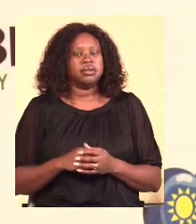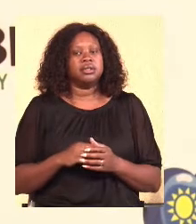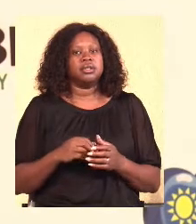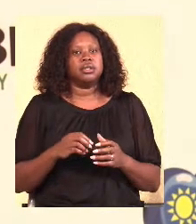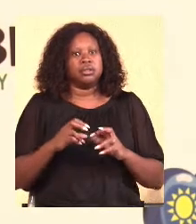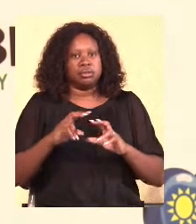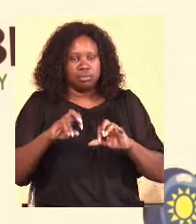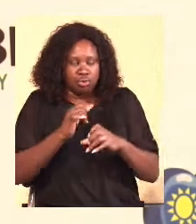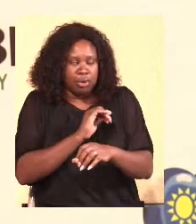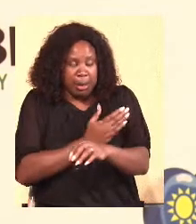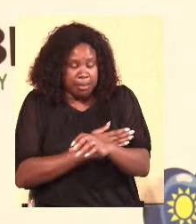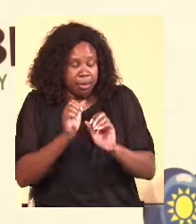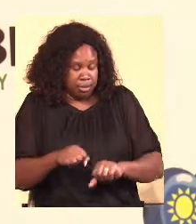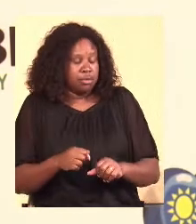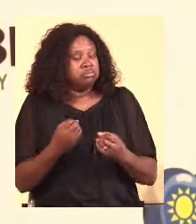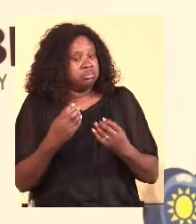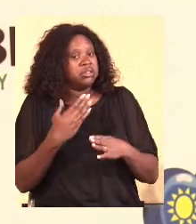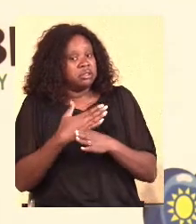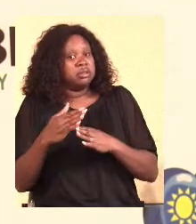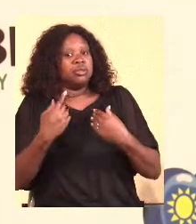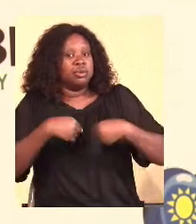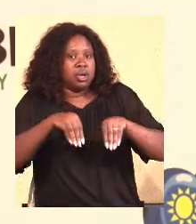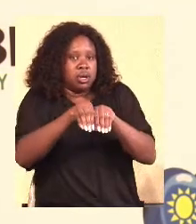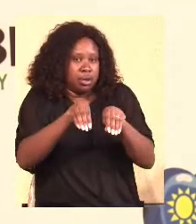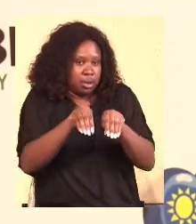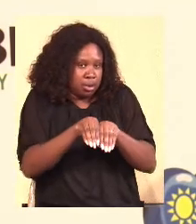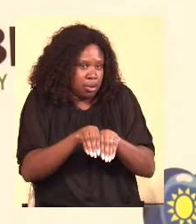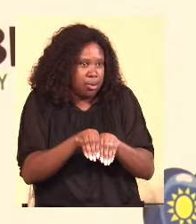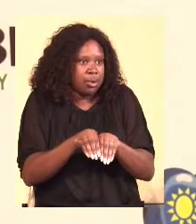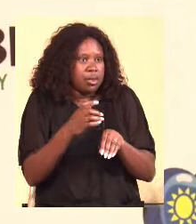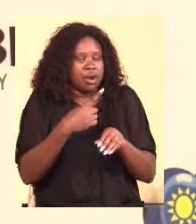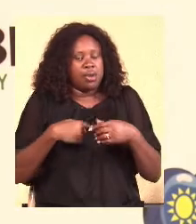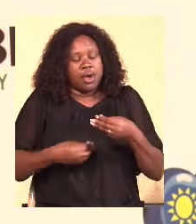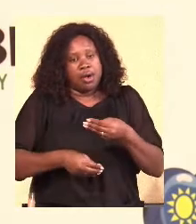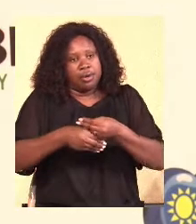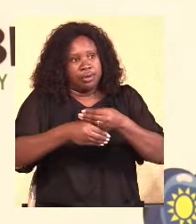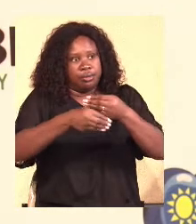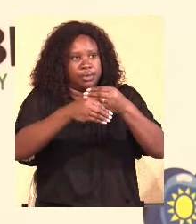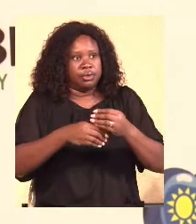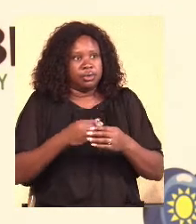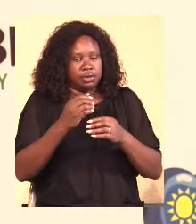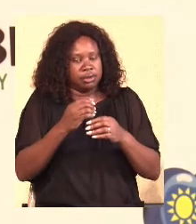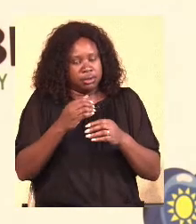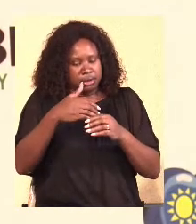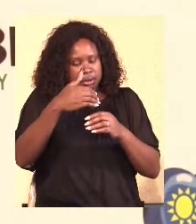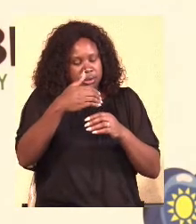capabilities. So there are many, many efforts that we are making to ensure that we are contributing even post